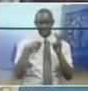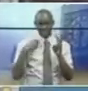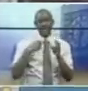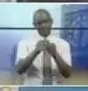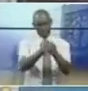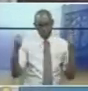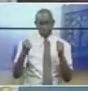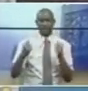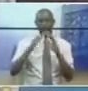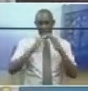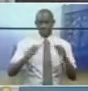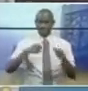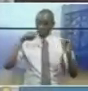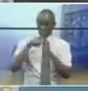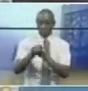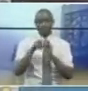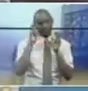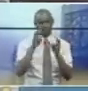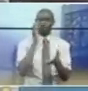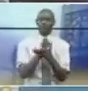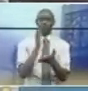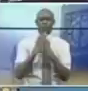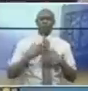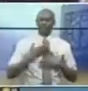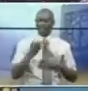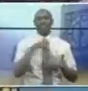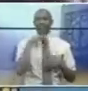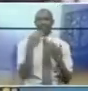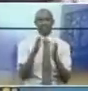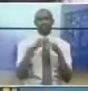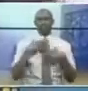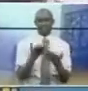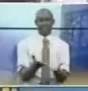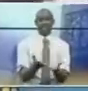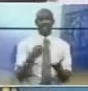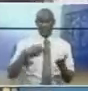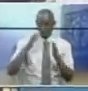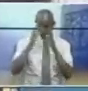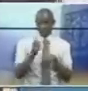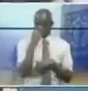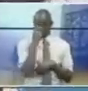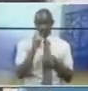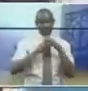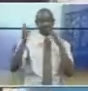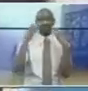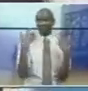nyumba, na tumeingia kweli tumeona mahali mtu ameuawa. The suspect is still at large. The area